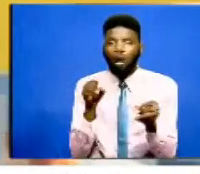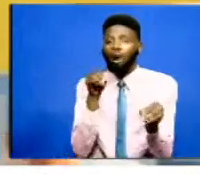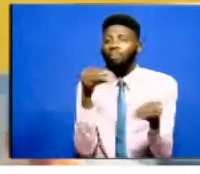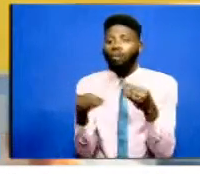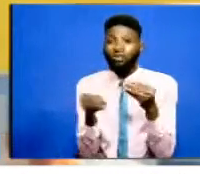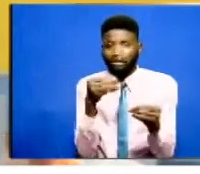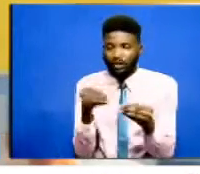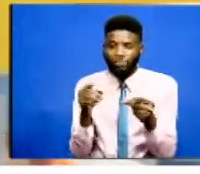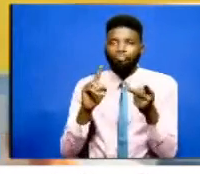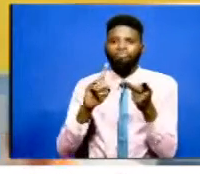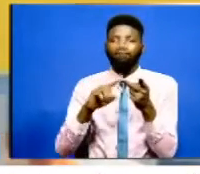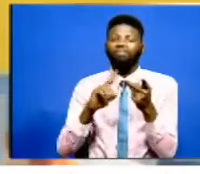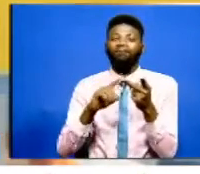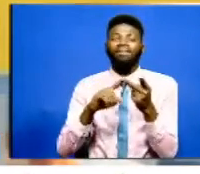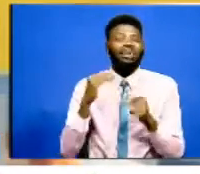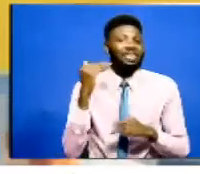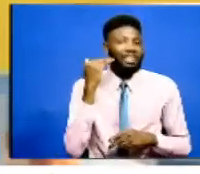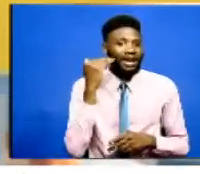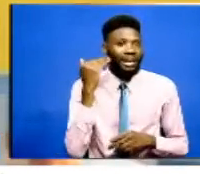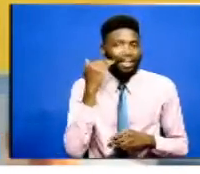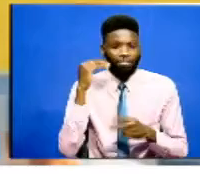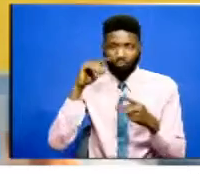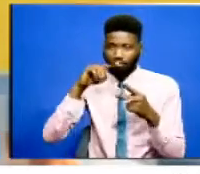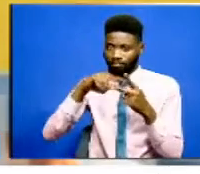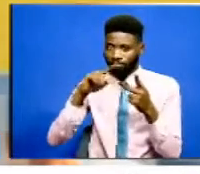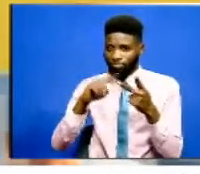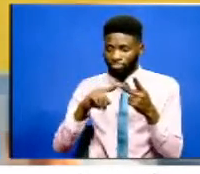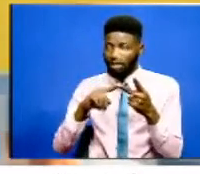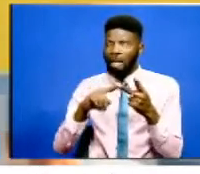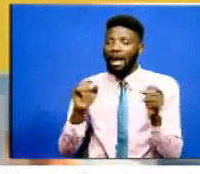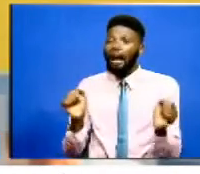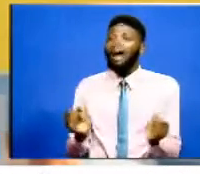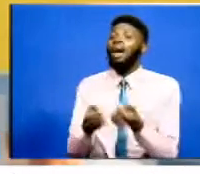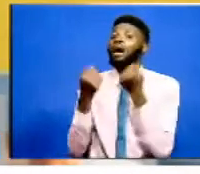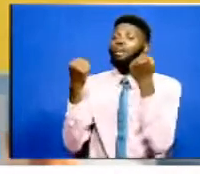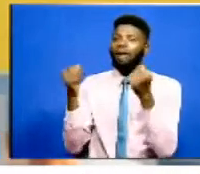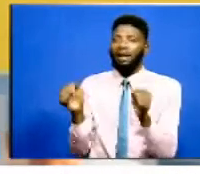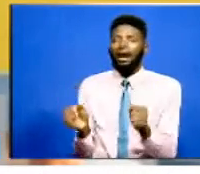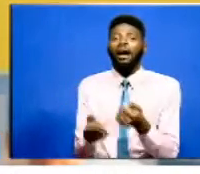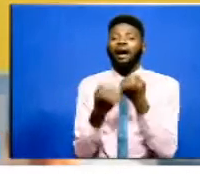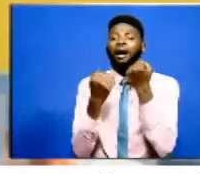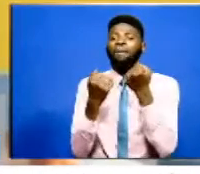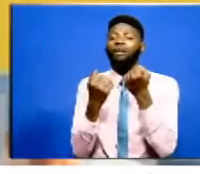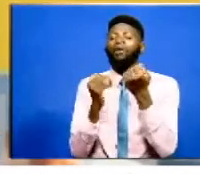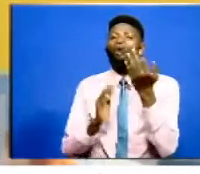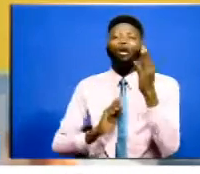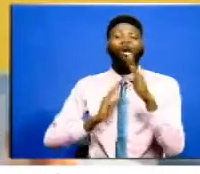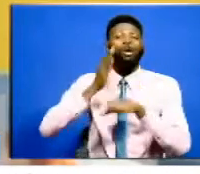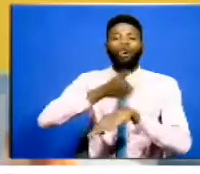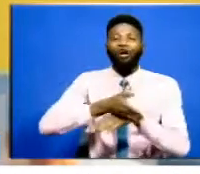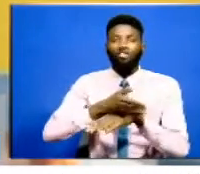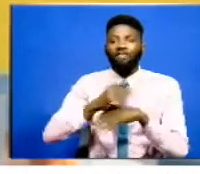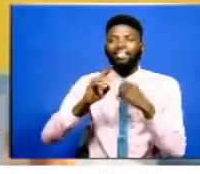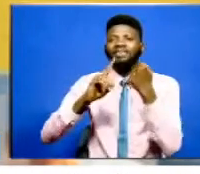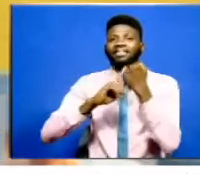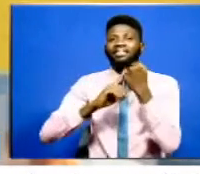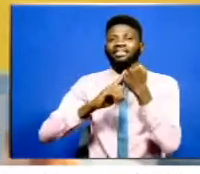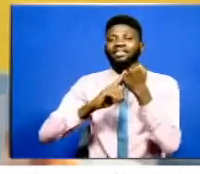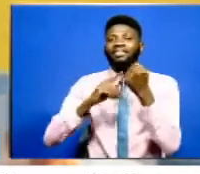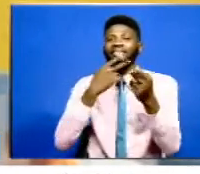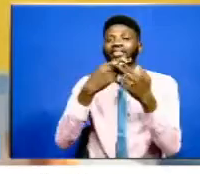and Siaya, where incidence is more than 6 times higher than the national